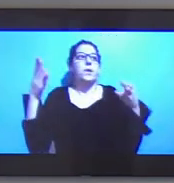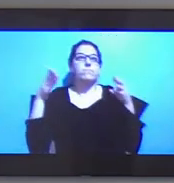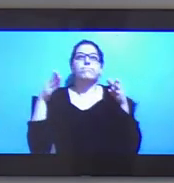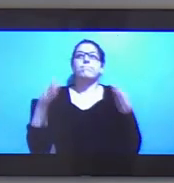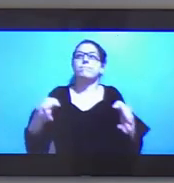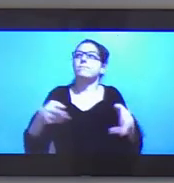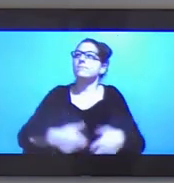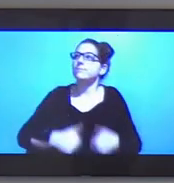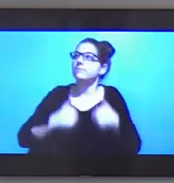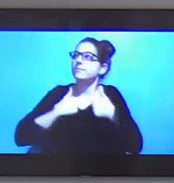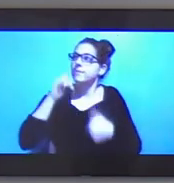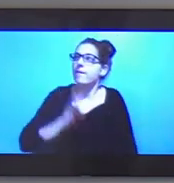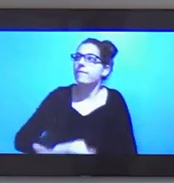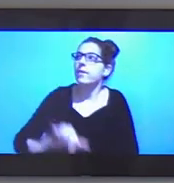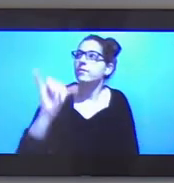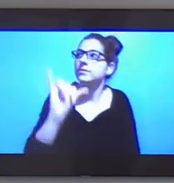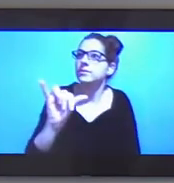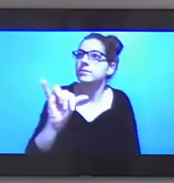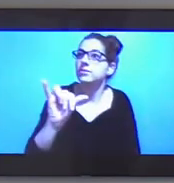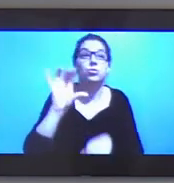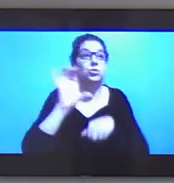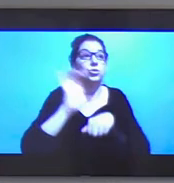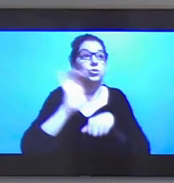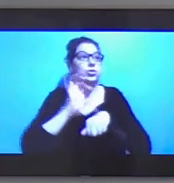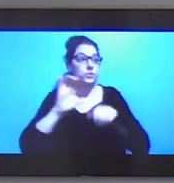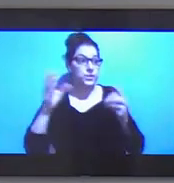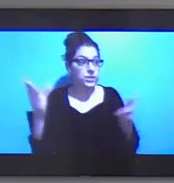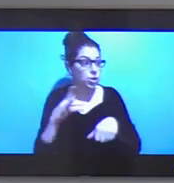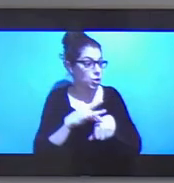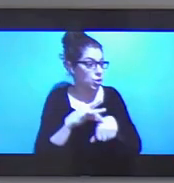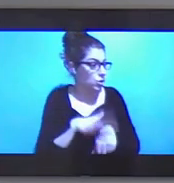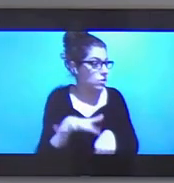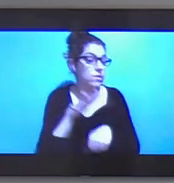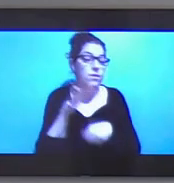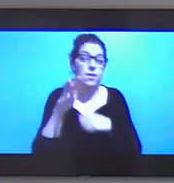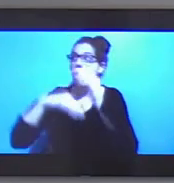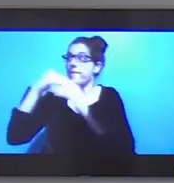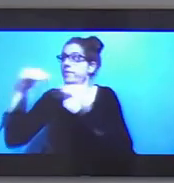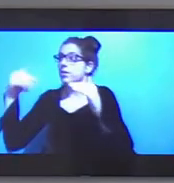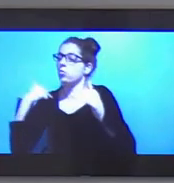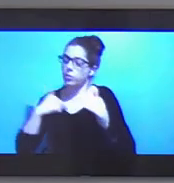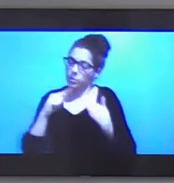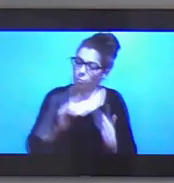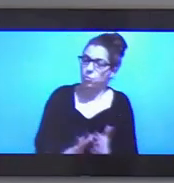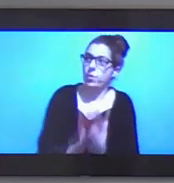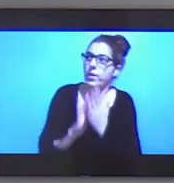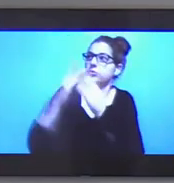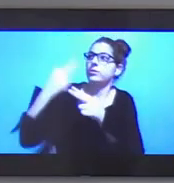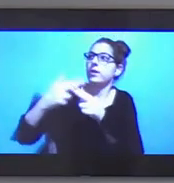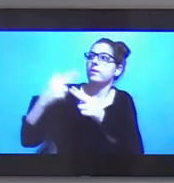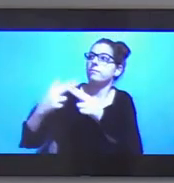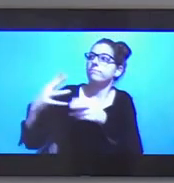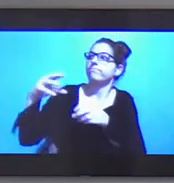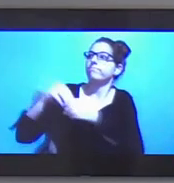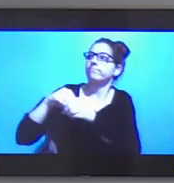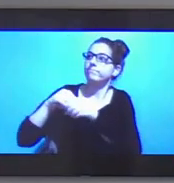life. And so with the church on earth, the hosts of heaven, we praise your name and join their unending